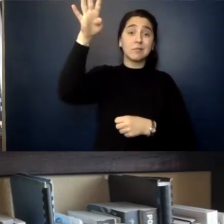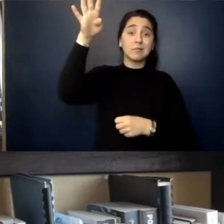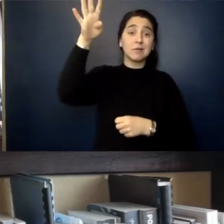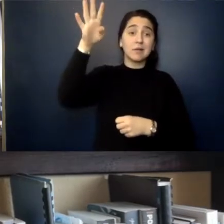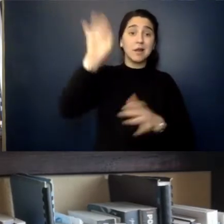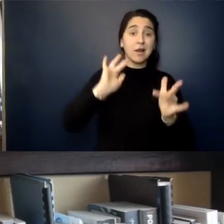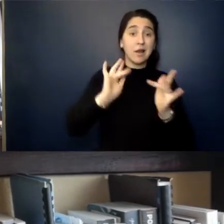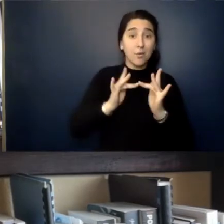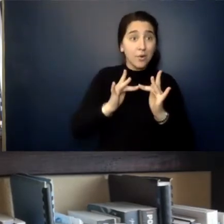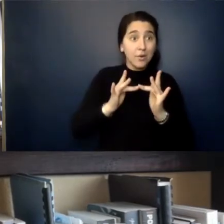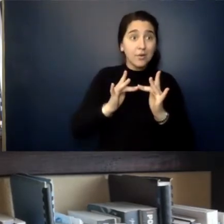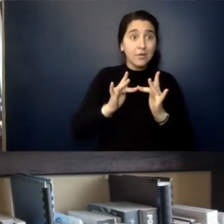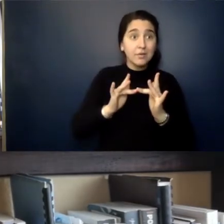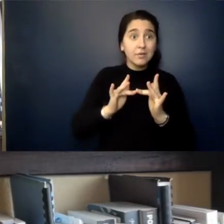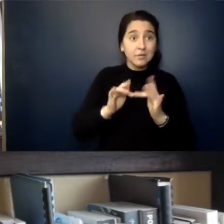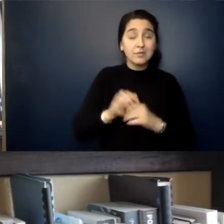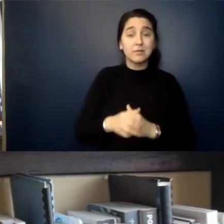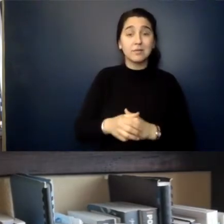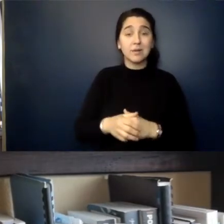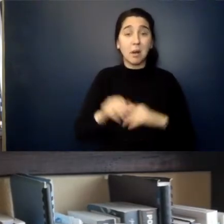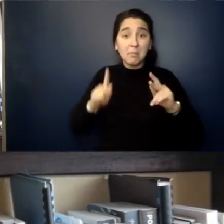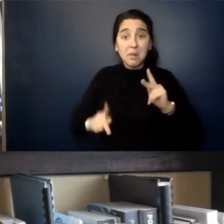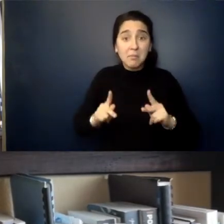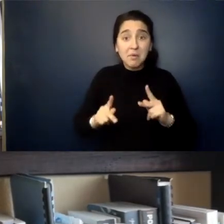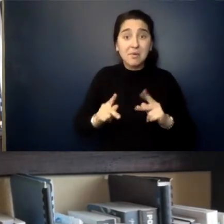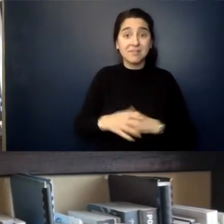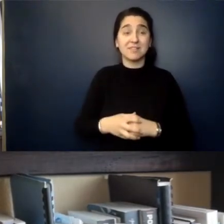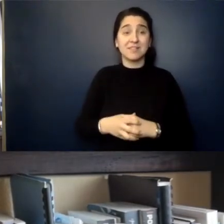partners of this network